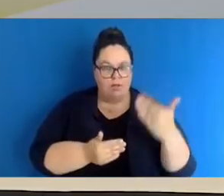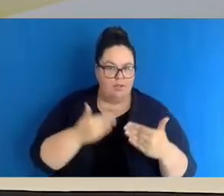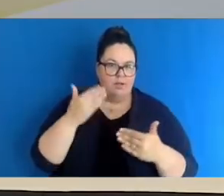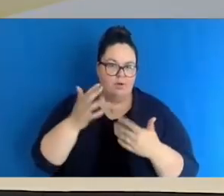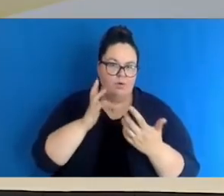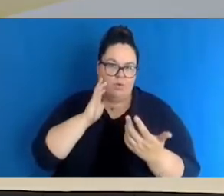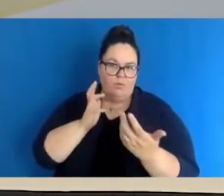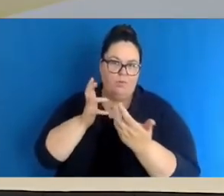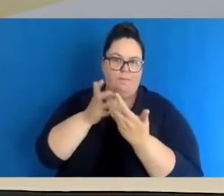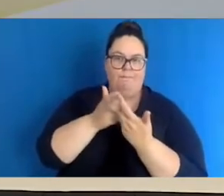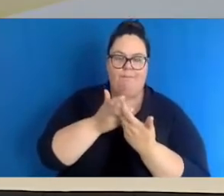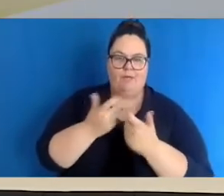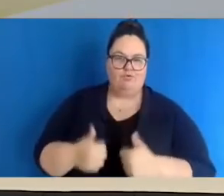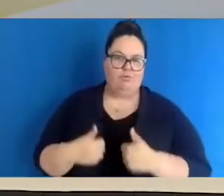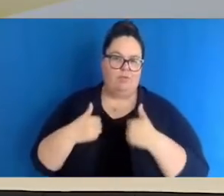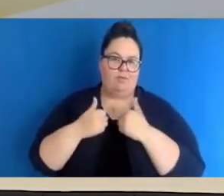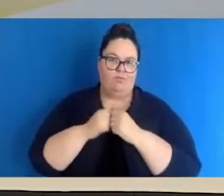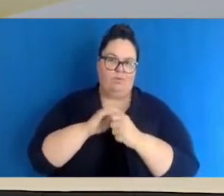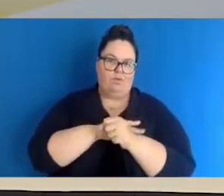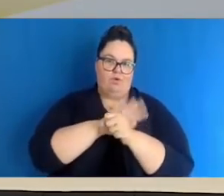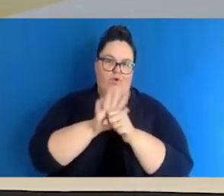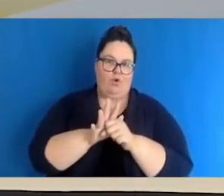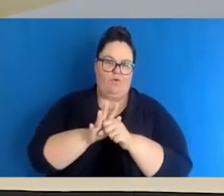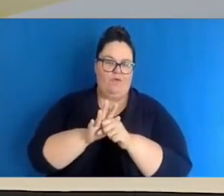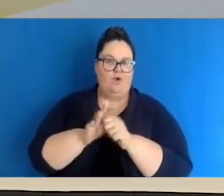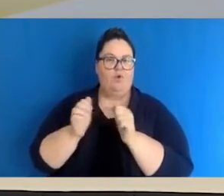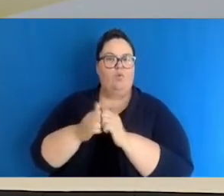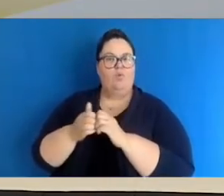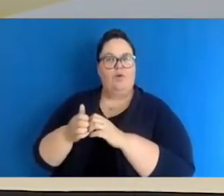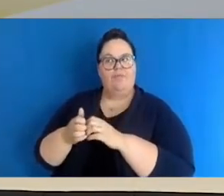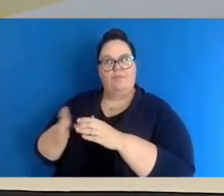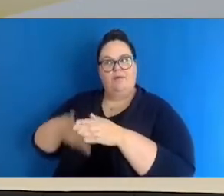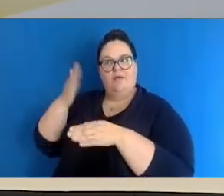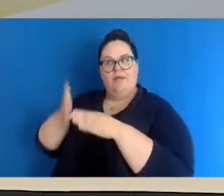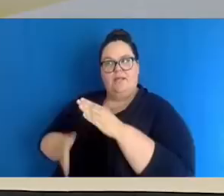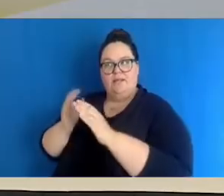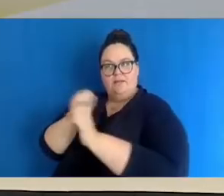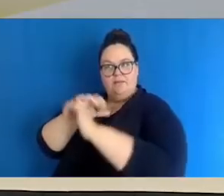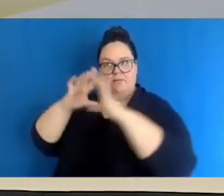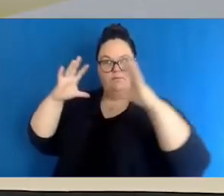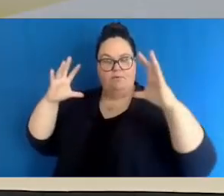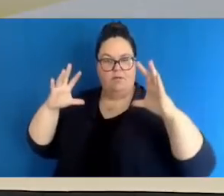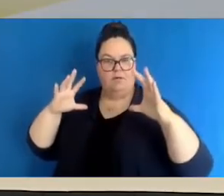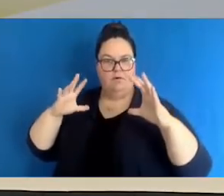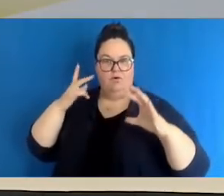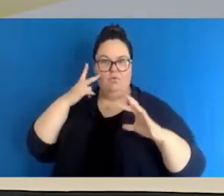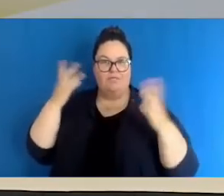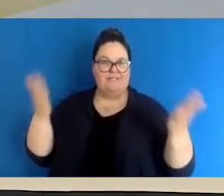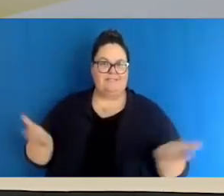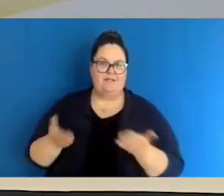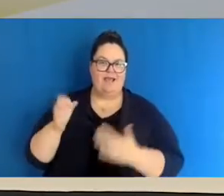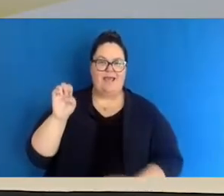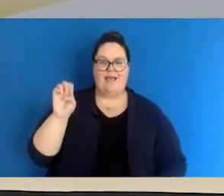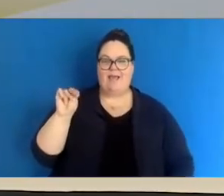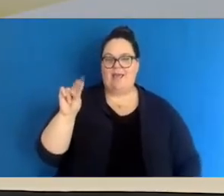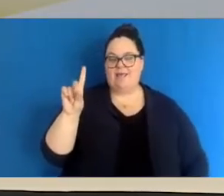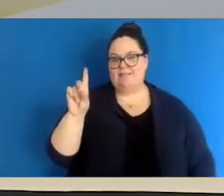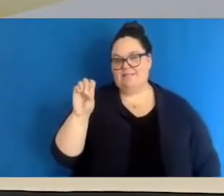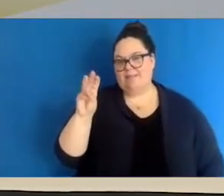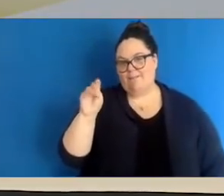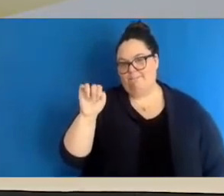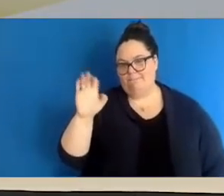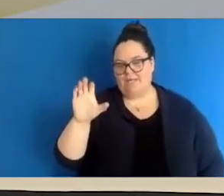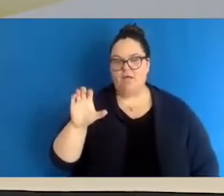adapt to living with COVID-19 as an endemic disease, one that is regularly found in our province.